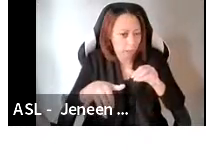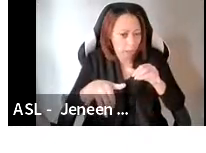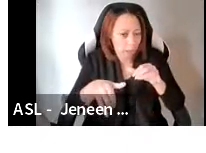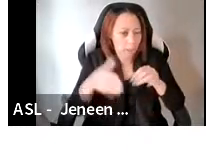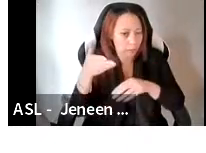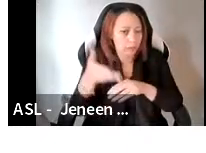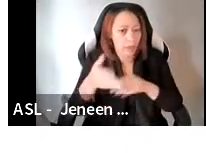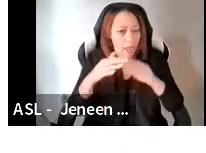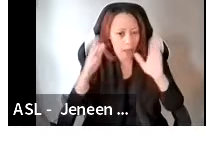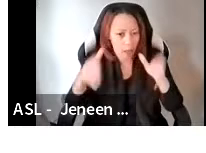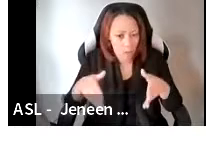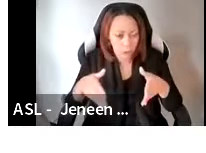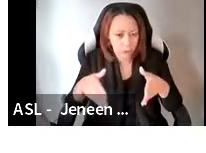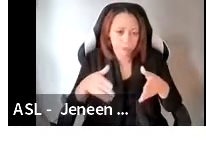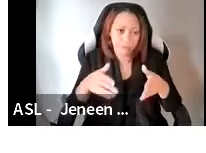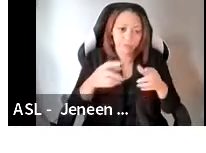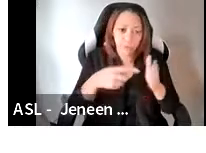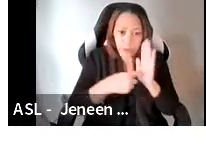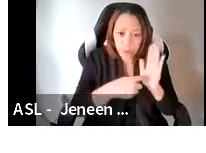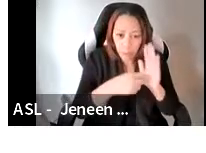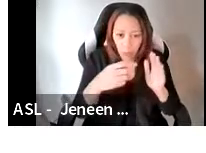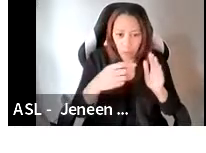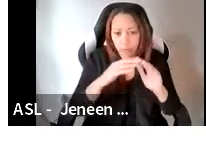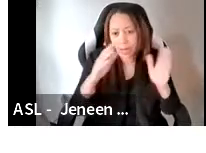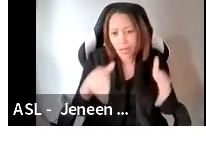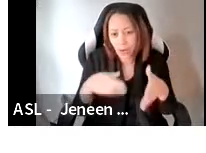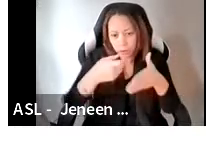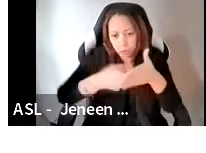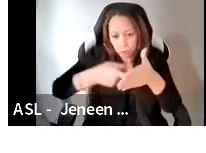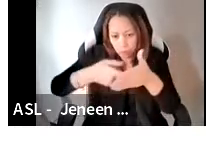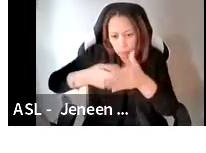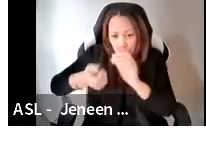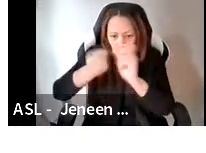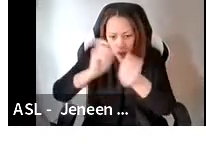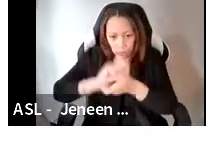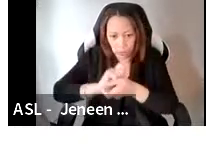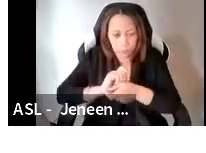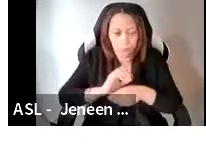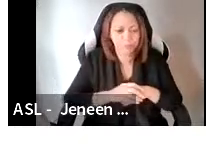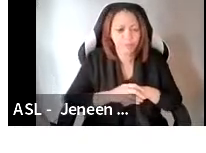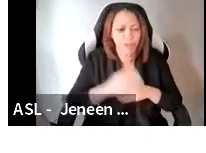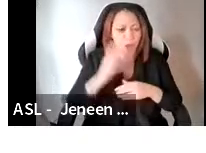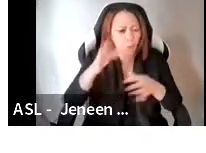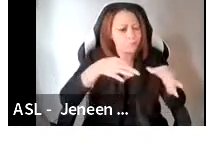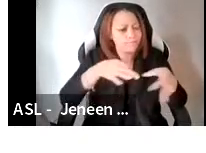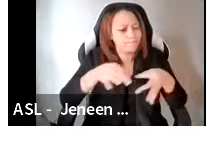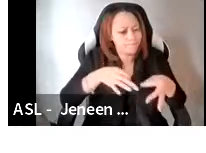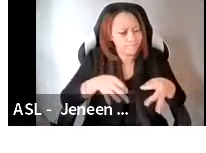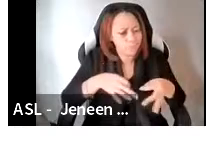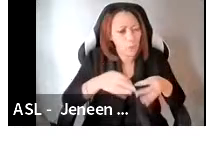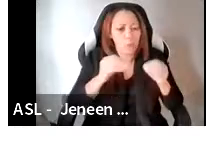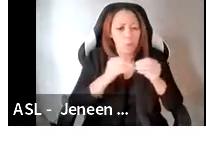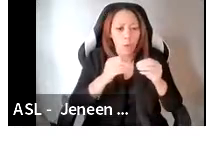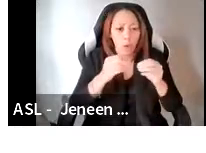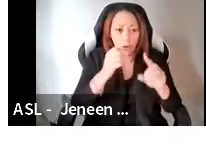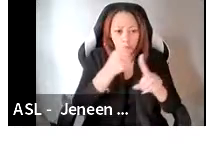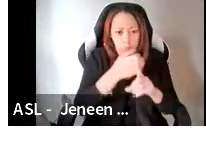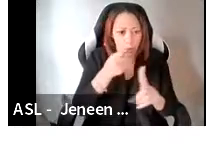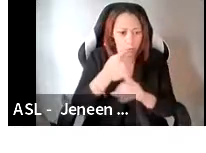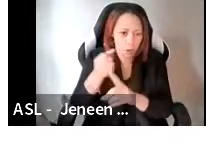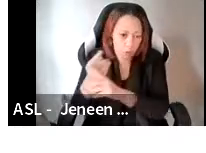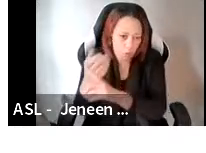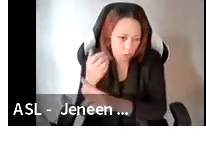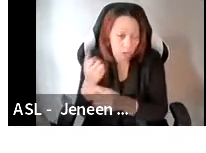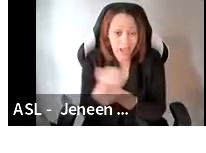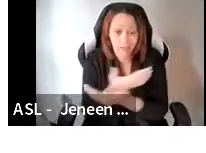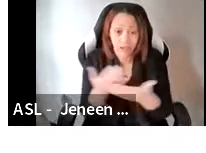as housing price changes. So I'm going to walk you through more detail about these factors, and everything I'm about to